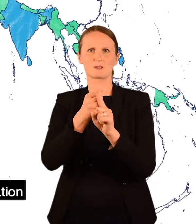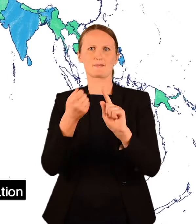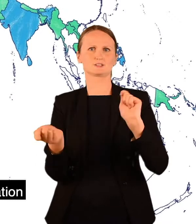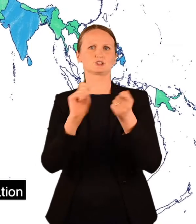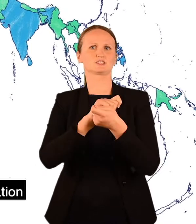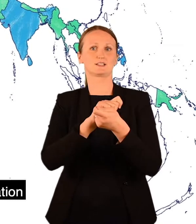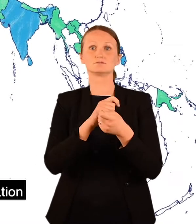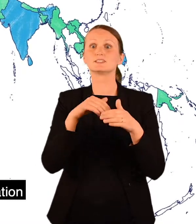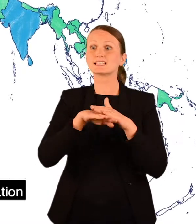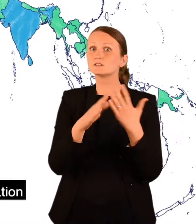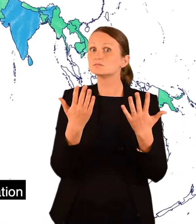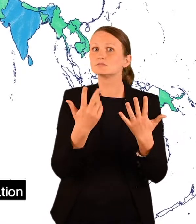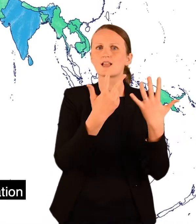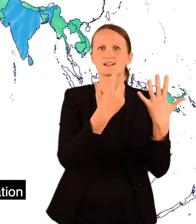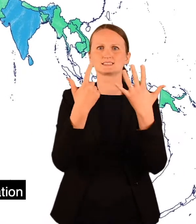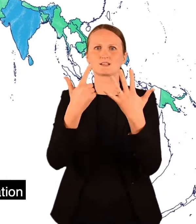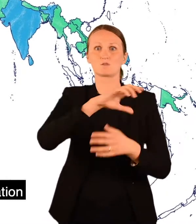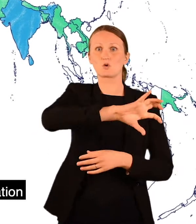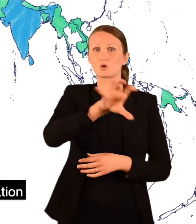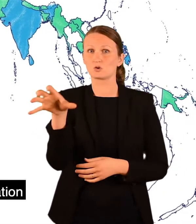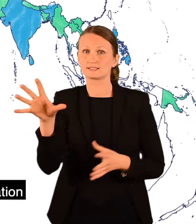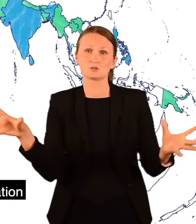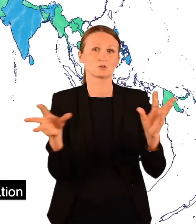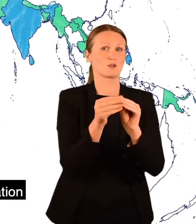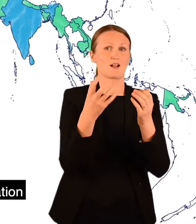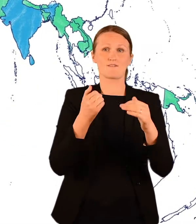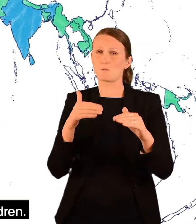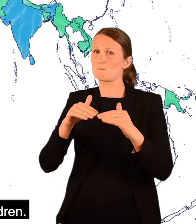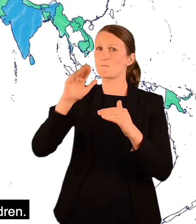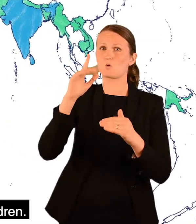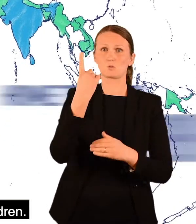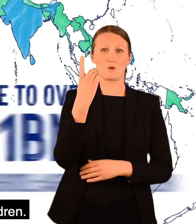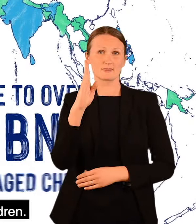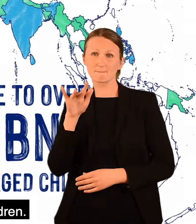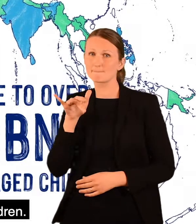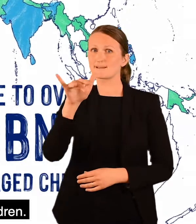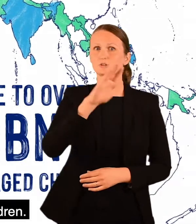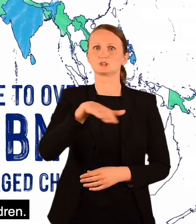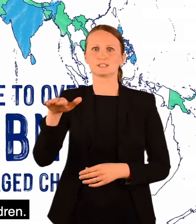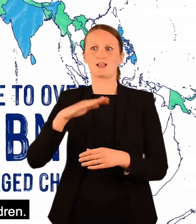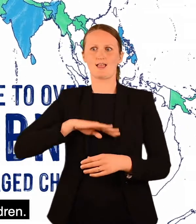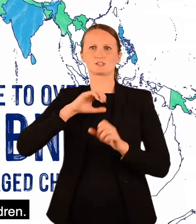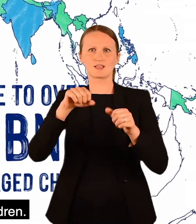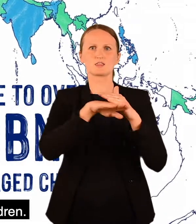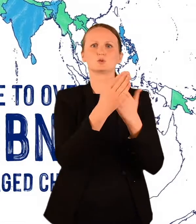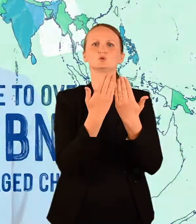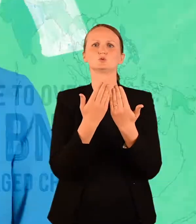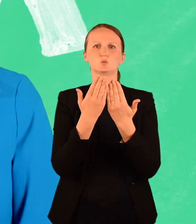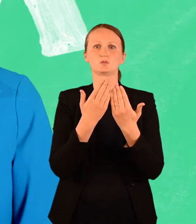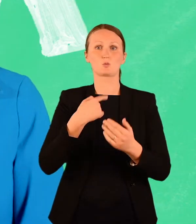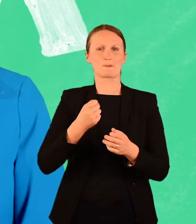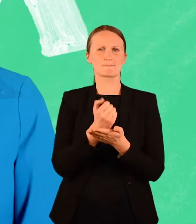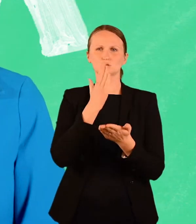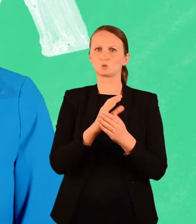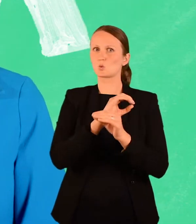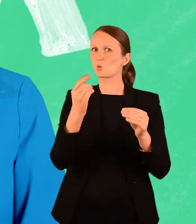spark lasting change in education in up to 87 countries that are home to over 1 billion school-aged children.